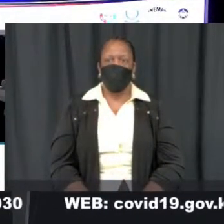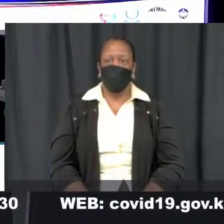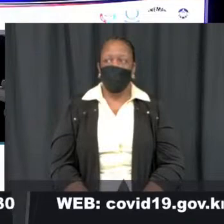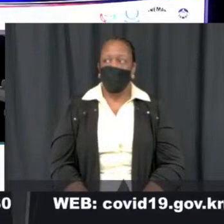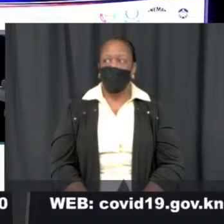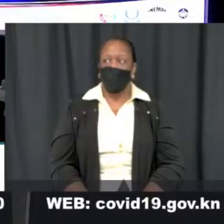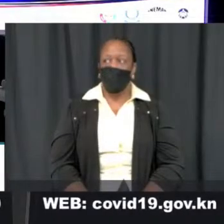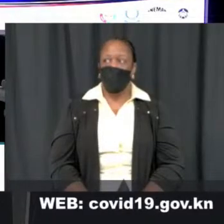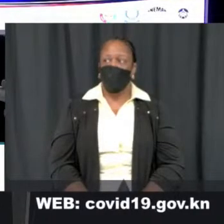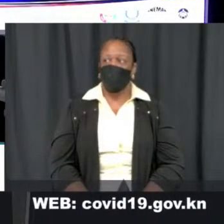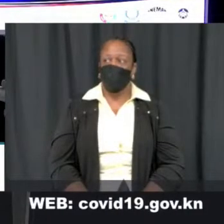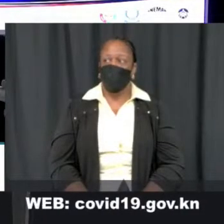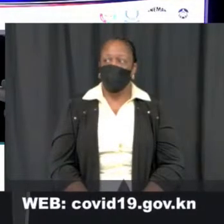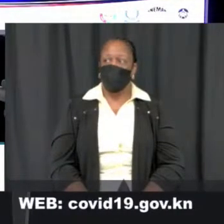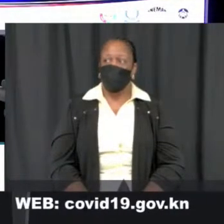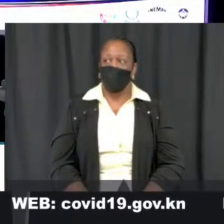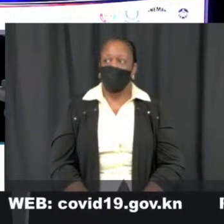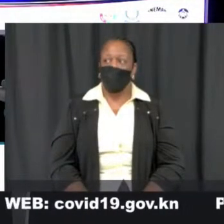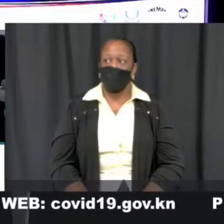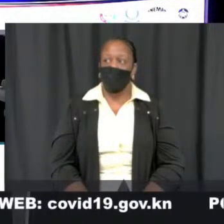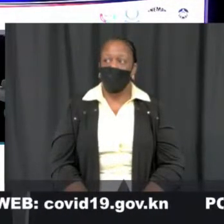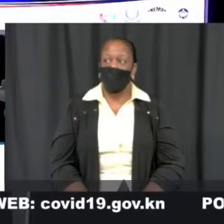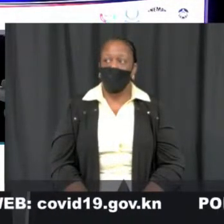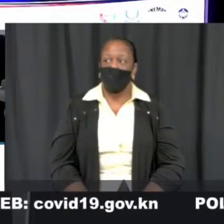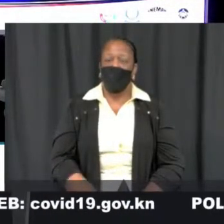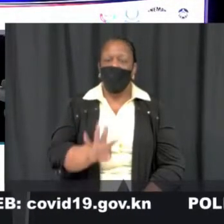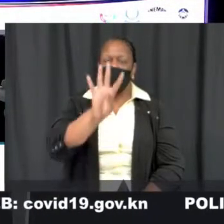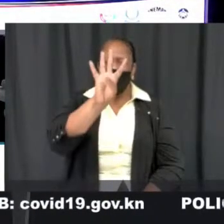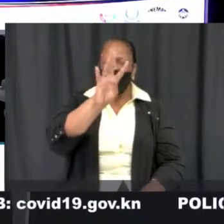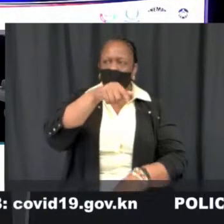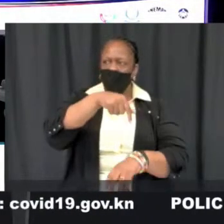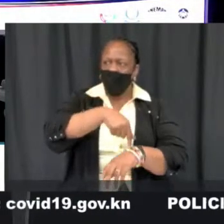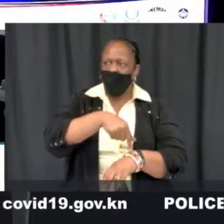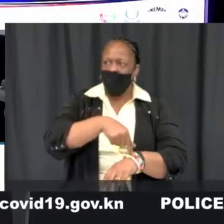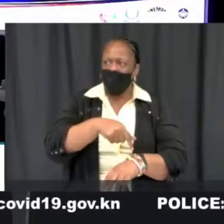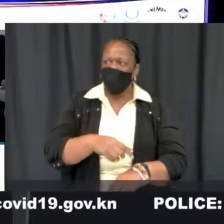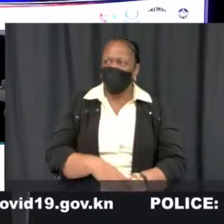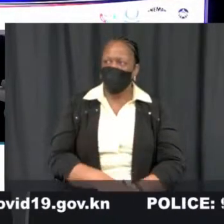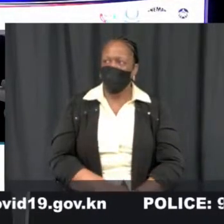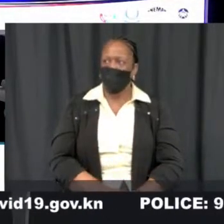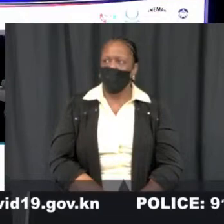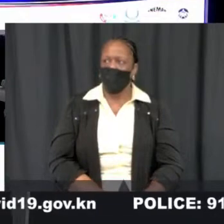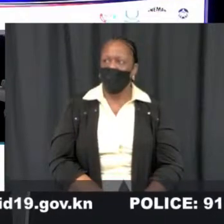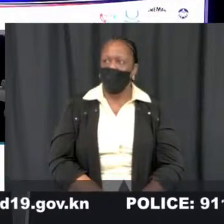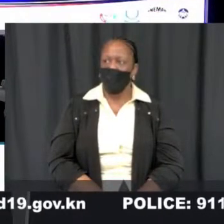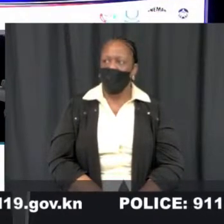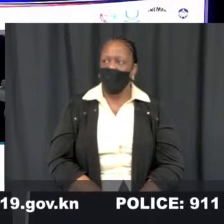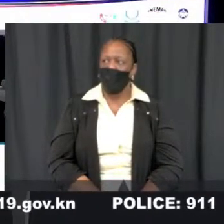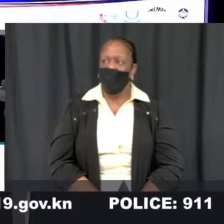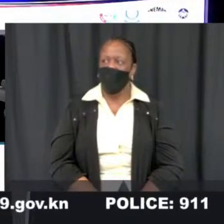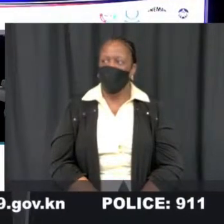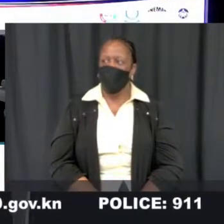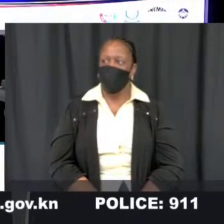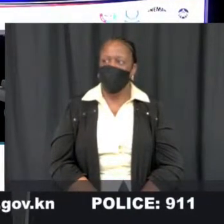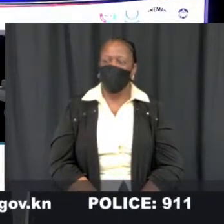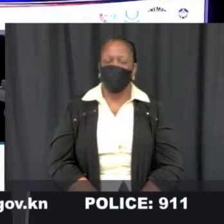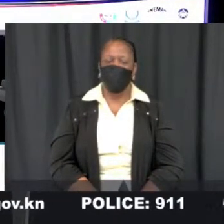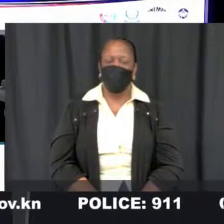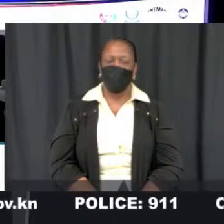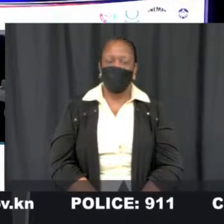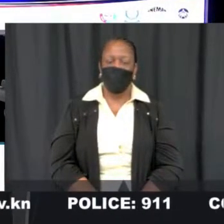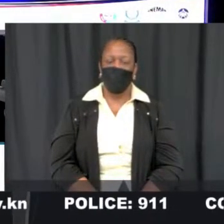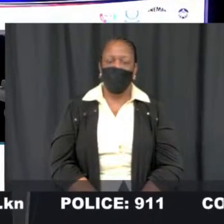the airport, and still beyond. And guess what? I had to turn back to Nemo to collect a document for the commissioner that he asked me